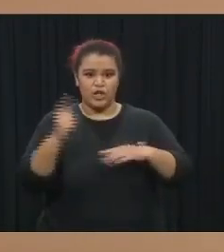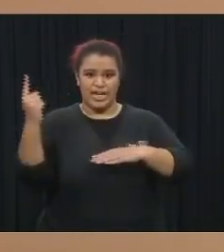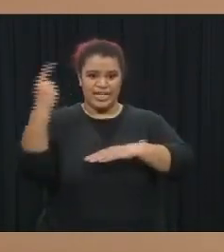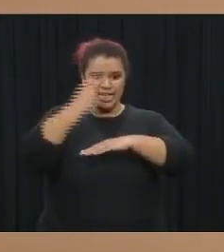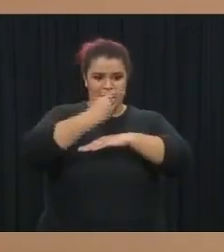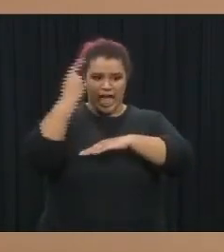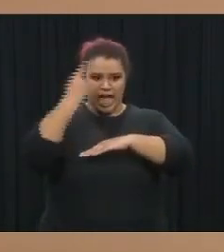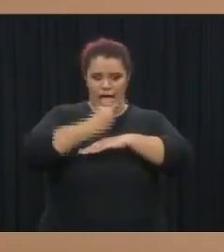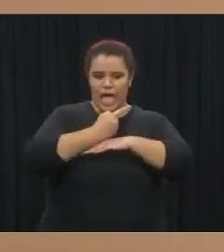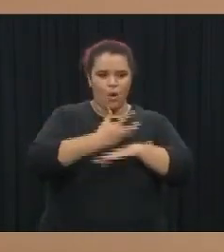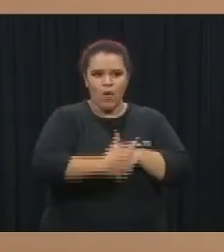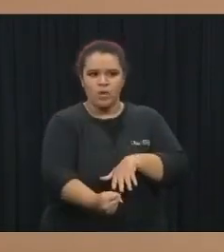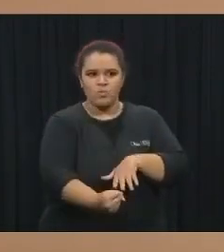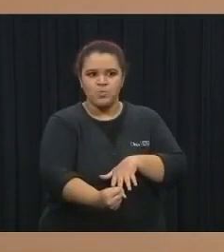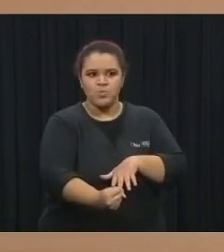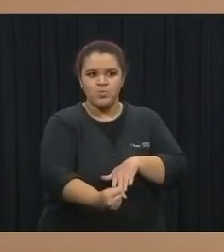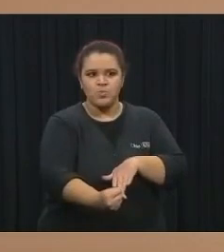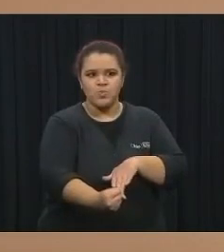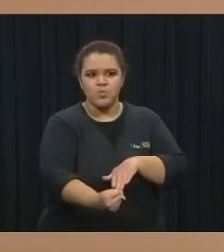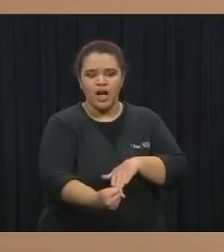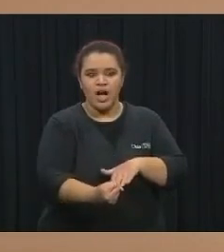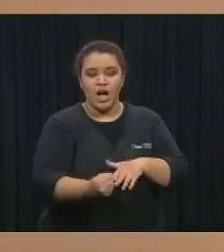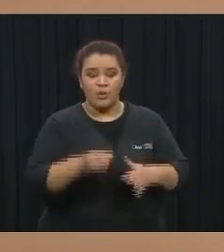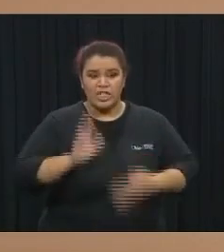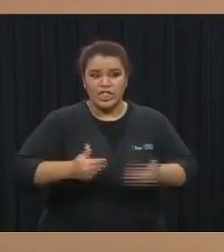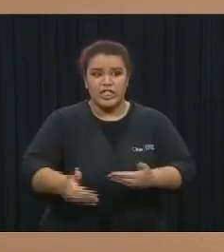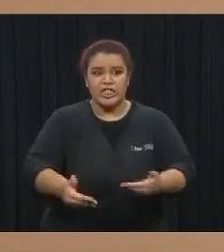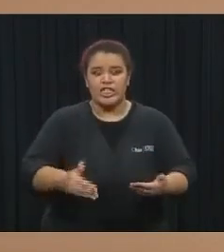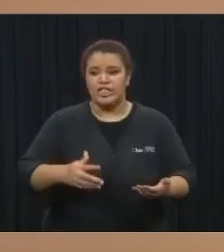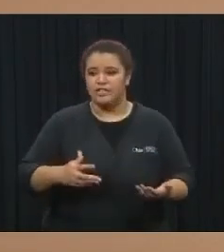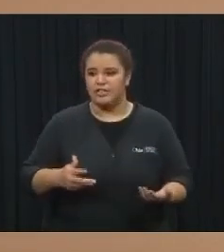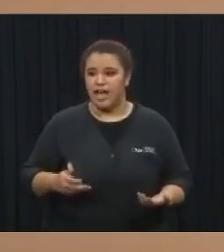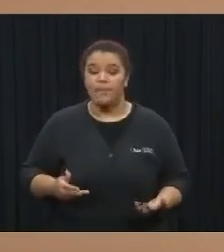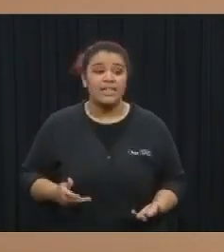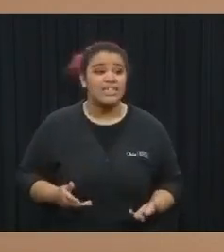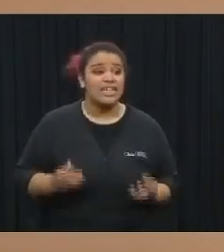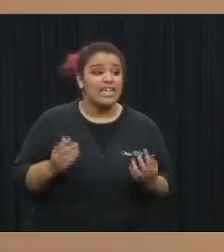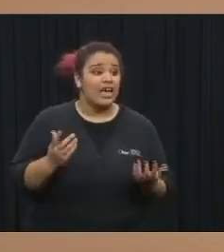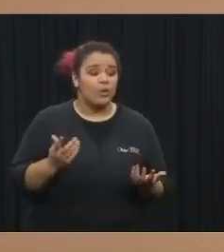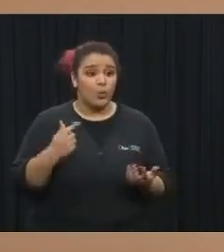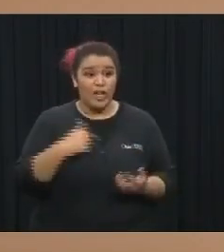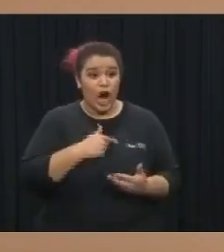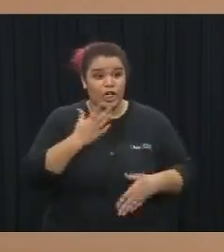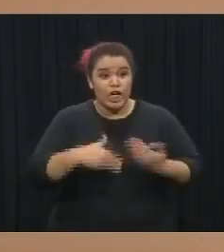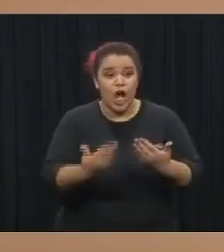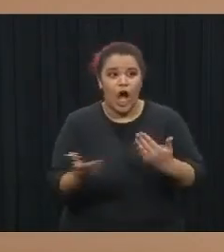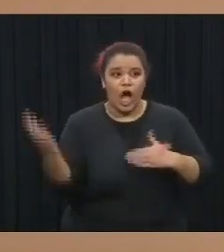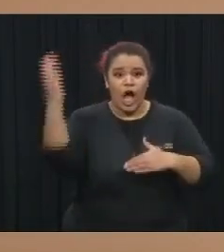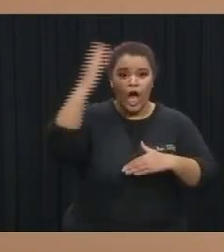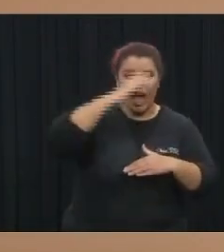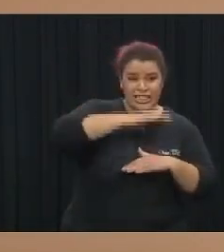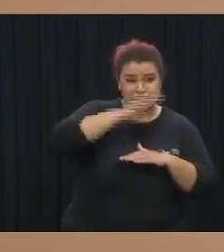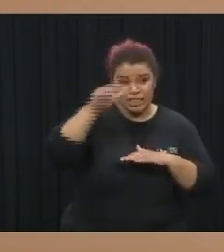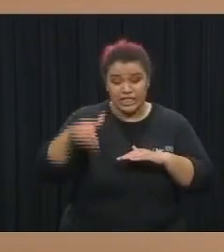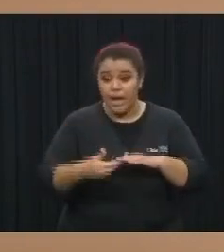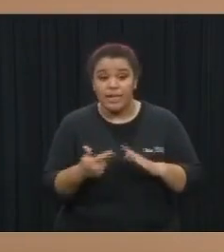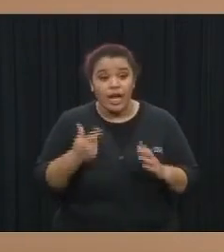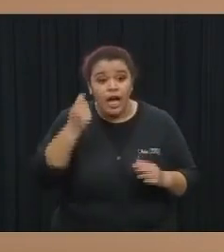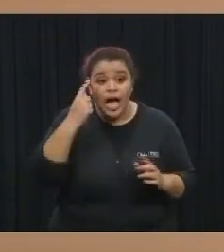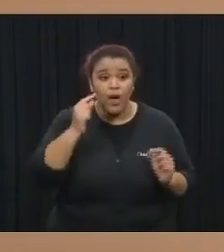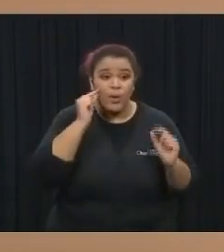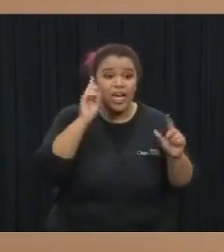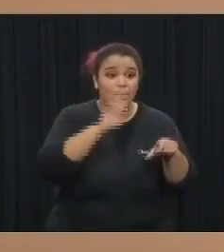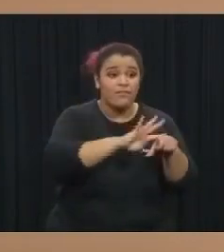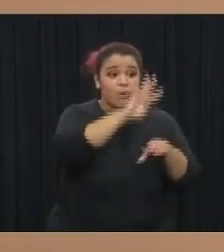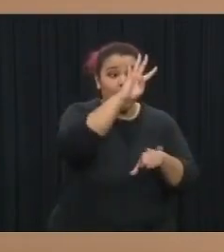everything, really 24/7. I was on conference calls with whole industries into the late evening. I wake up at 4 and we